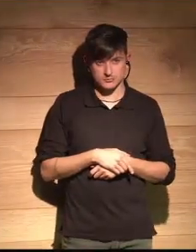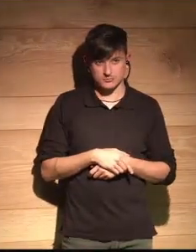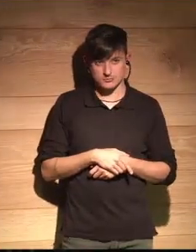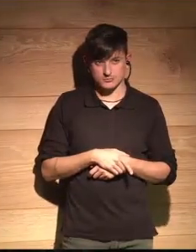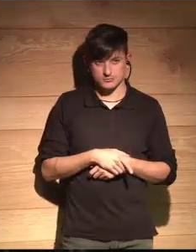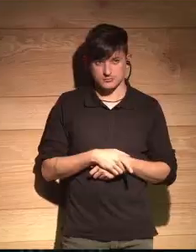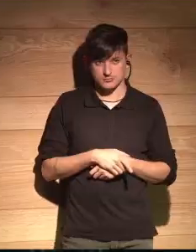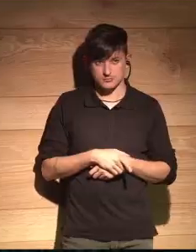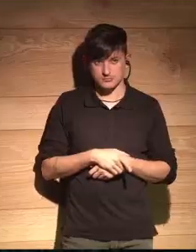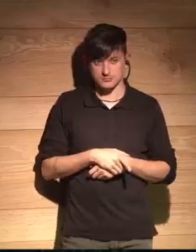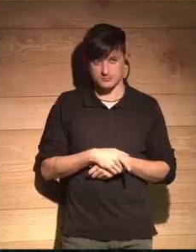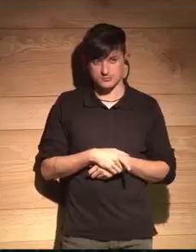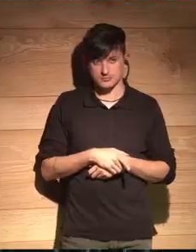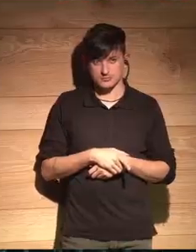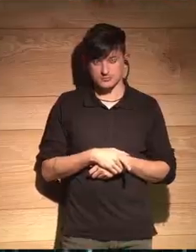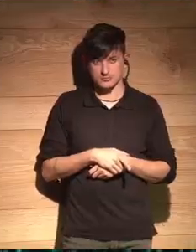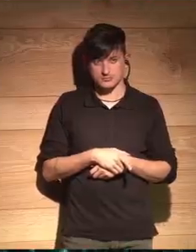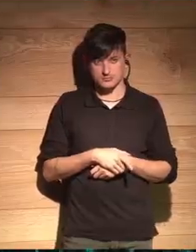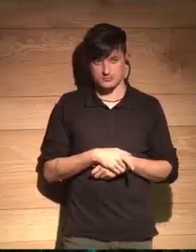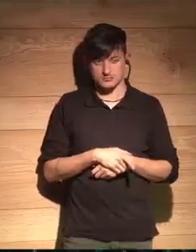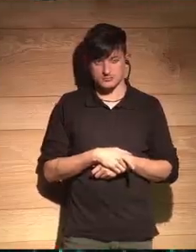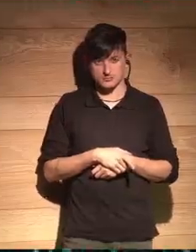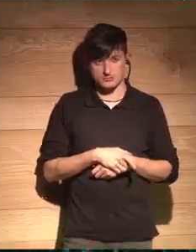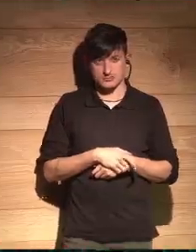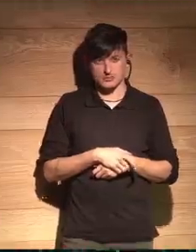And incredible what you find in it.